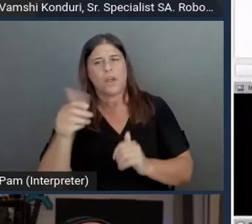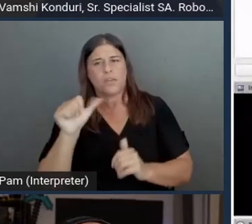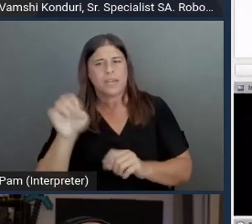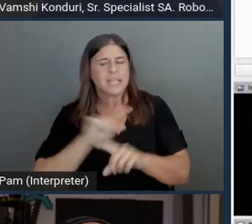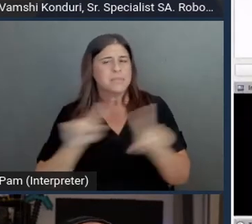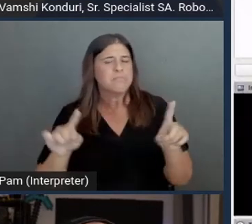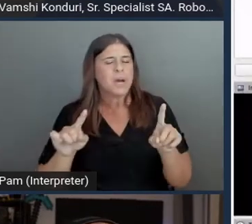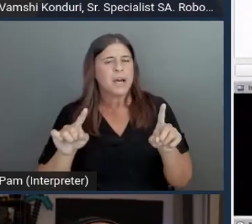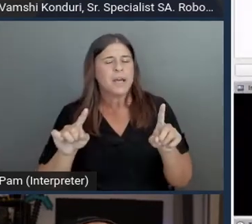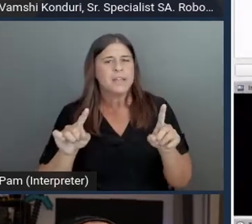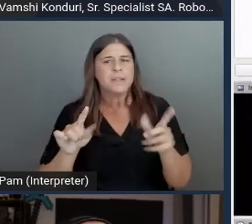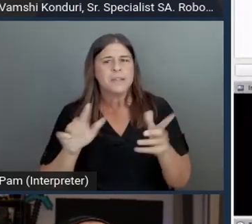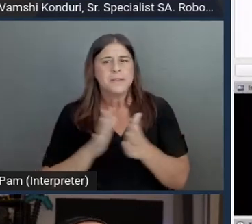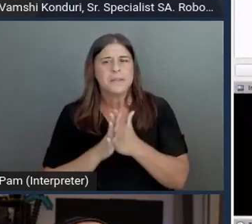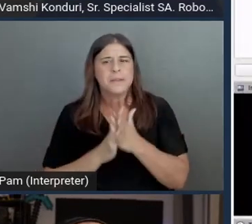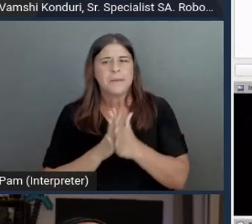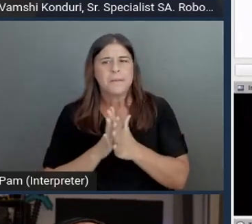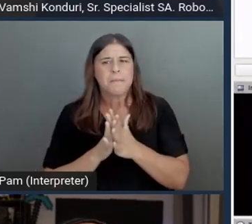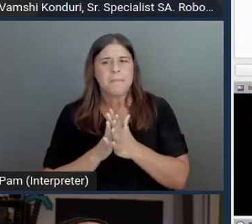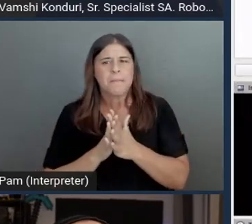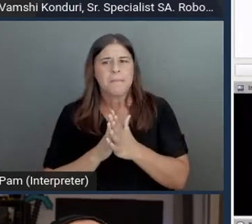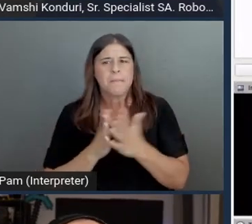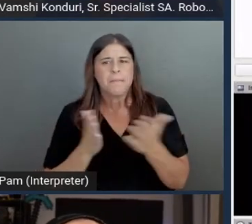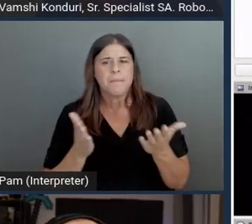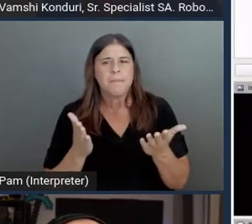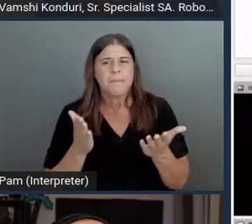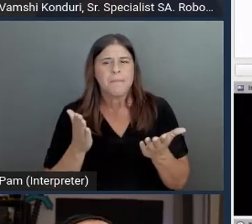in the set of worlds that I've created,